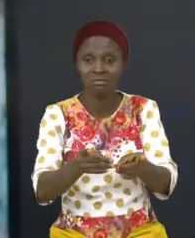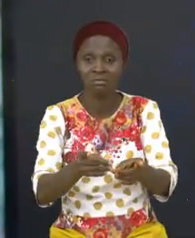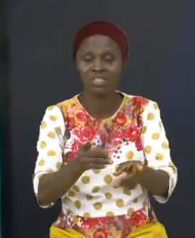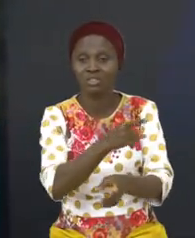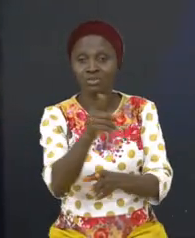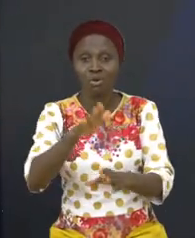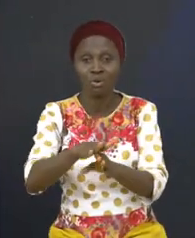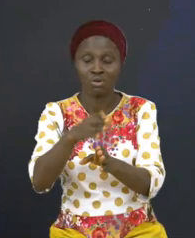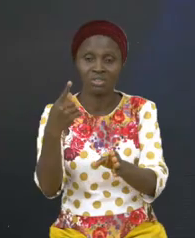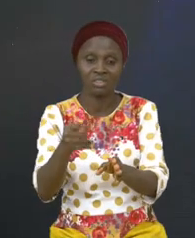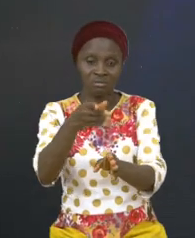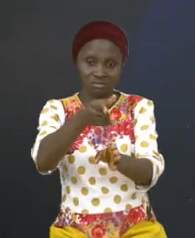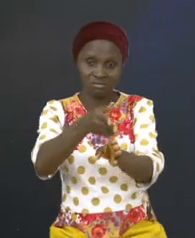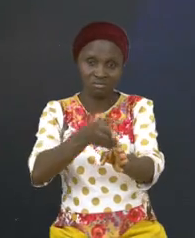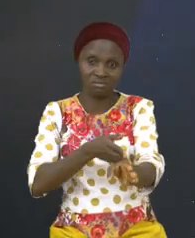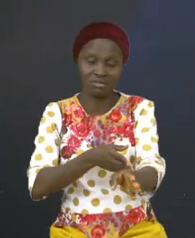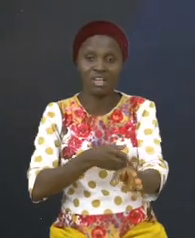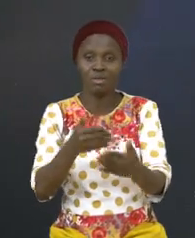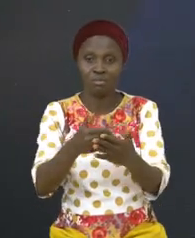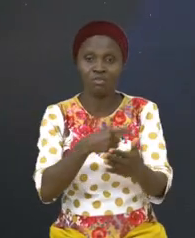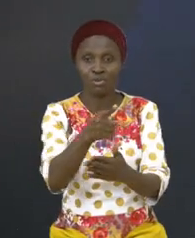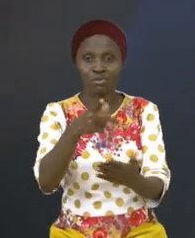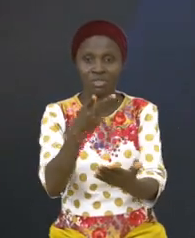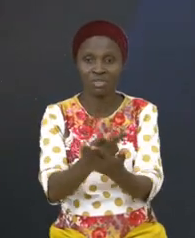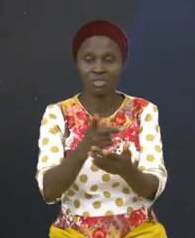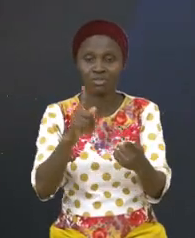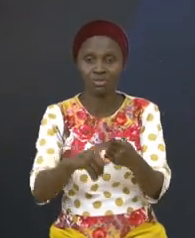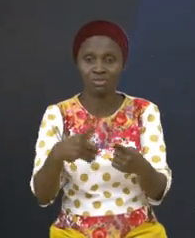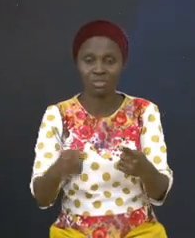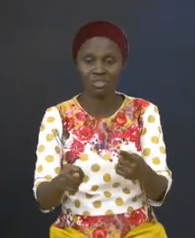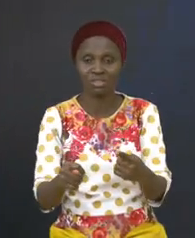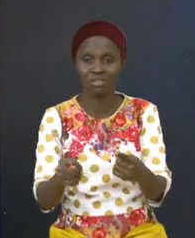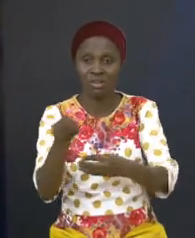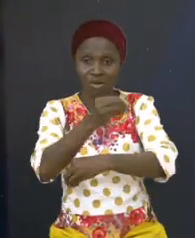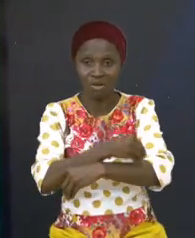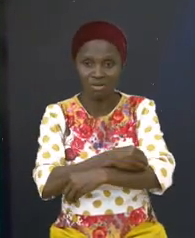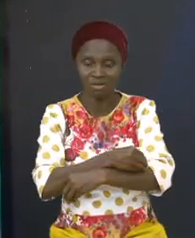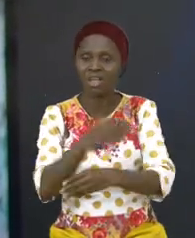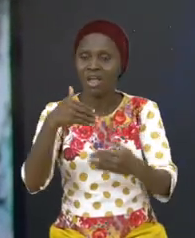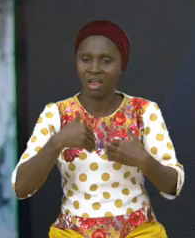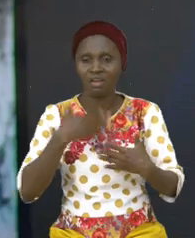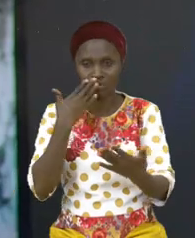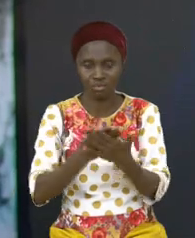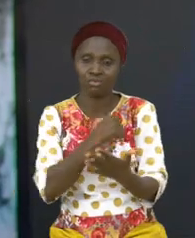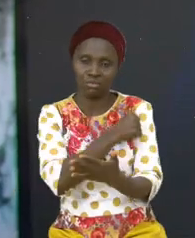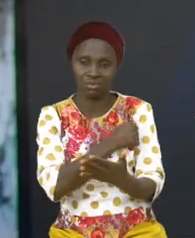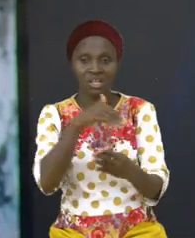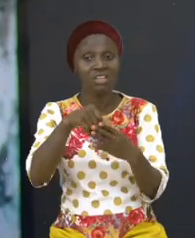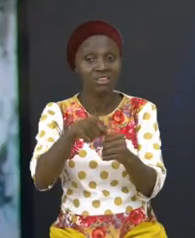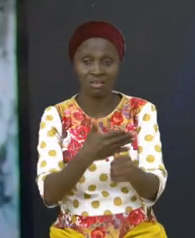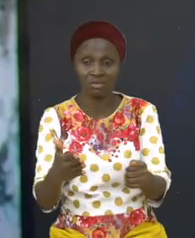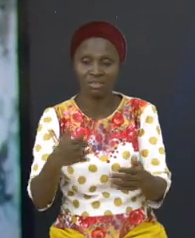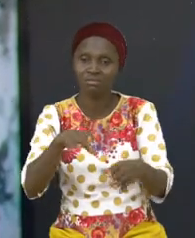get into that important office, you have a good attitude. In everything, give thanks,